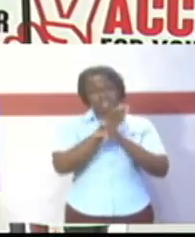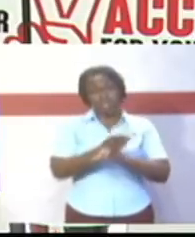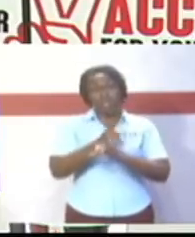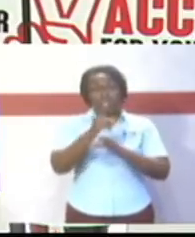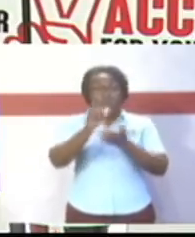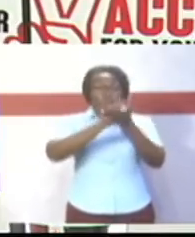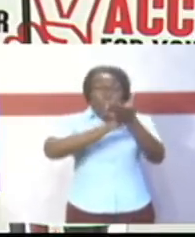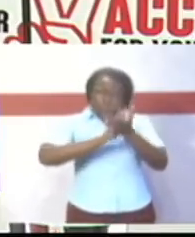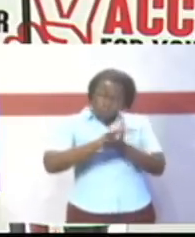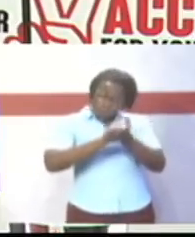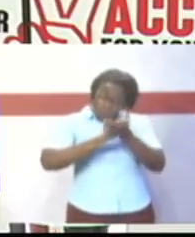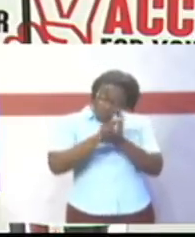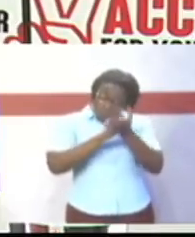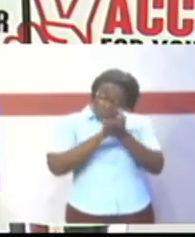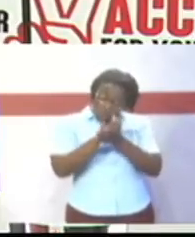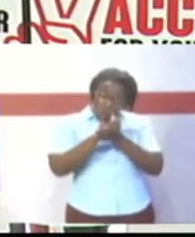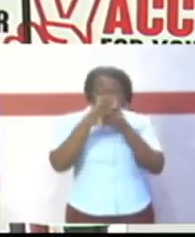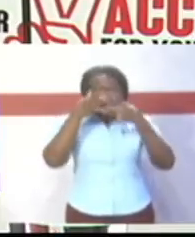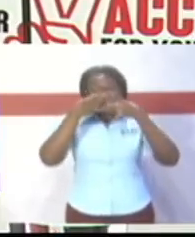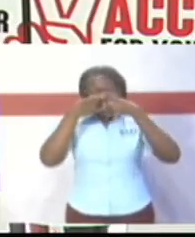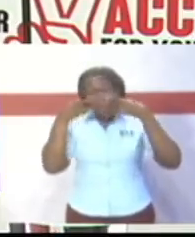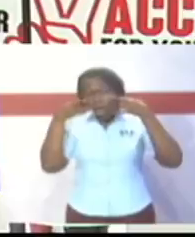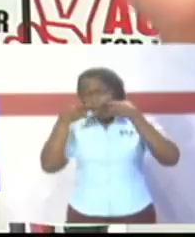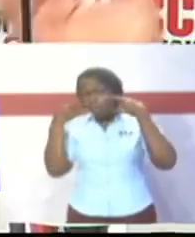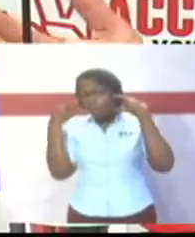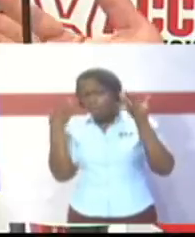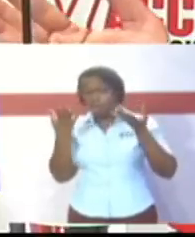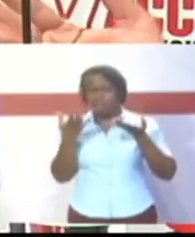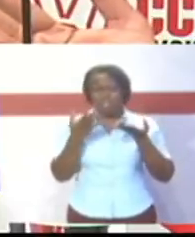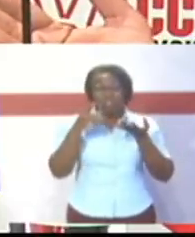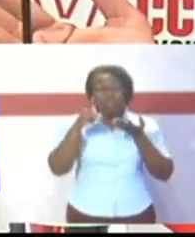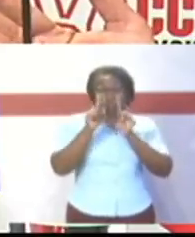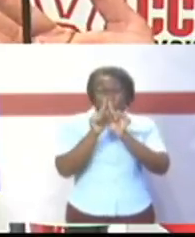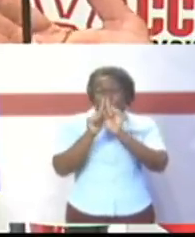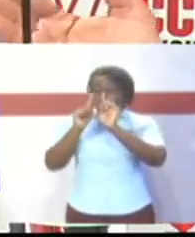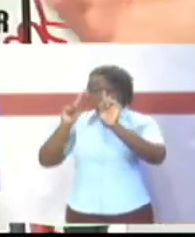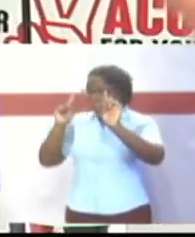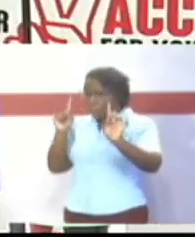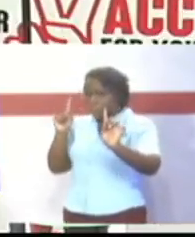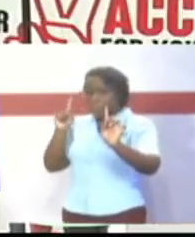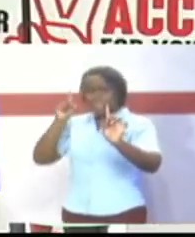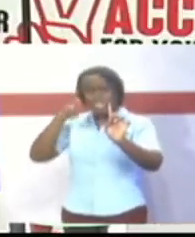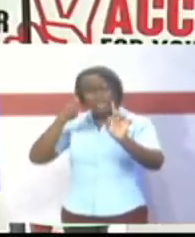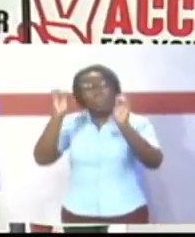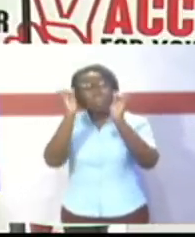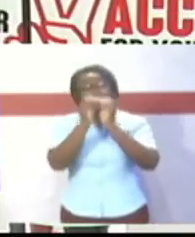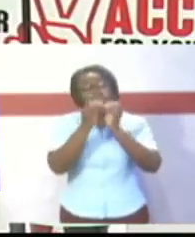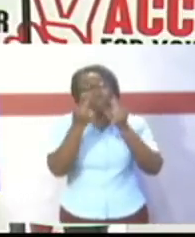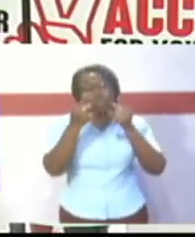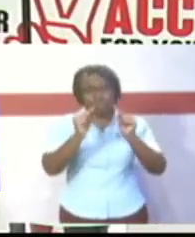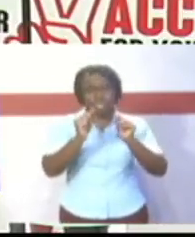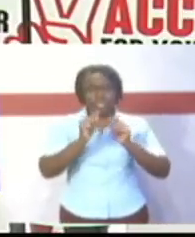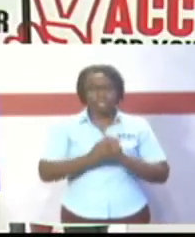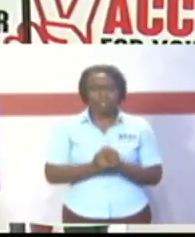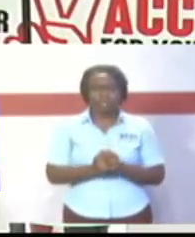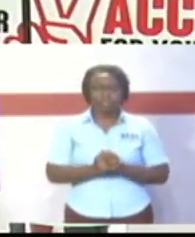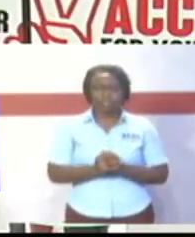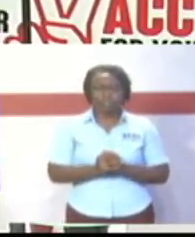washing, your masking, your social distancing. It means you literally have to be